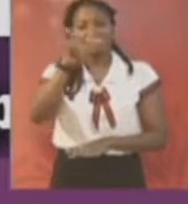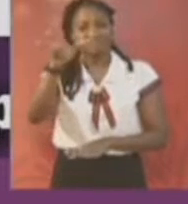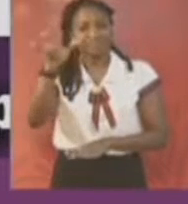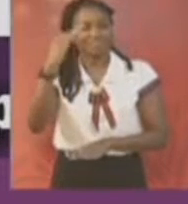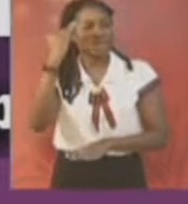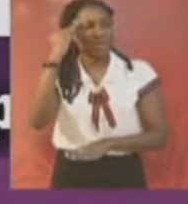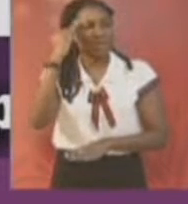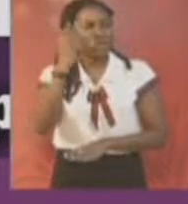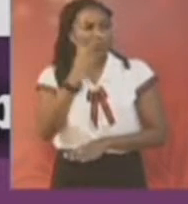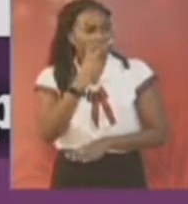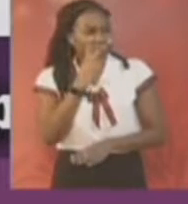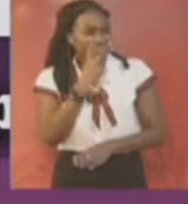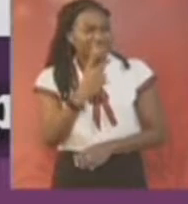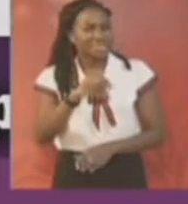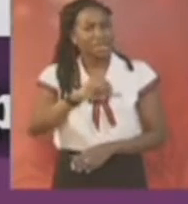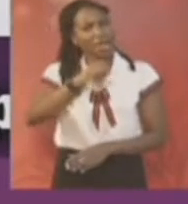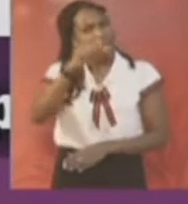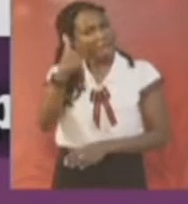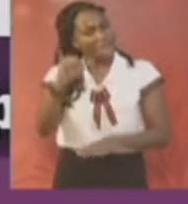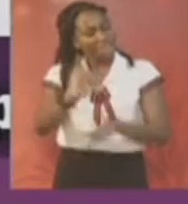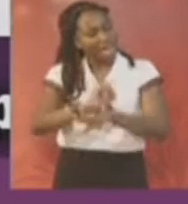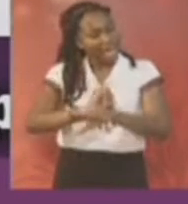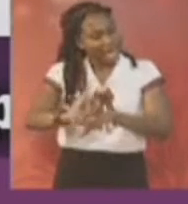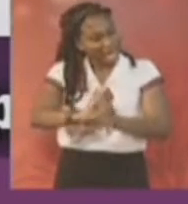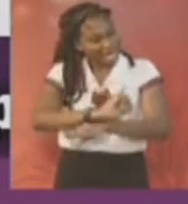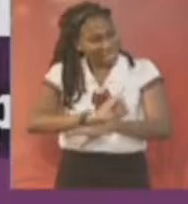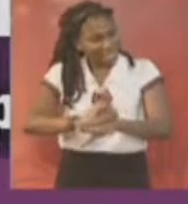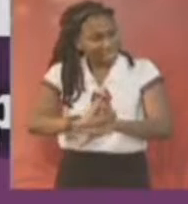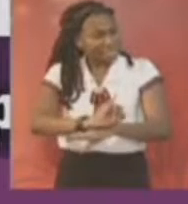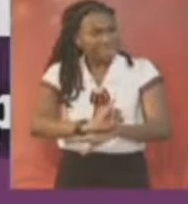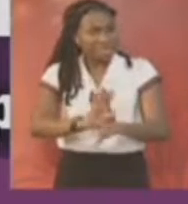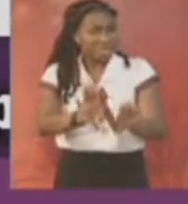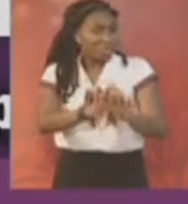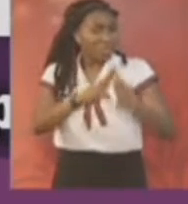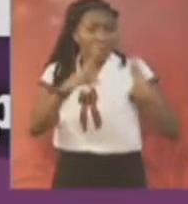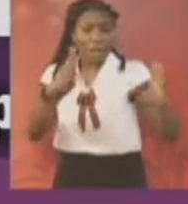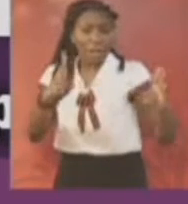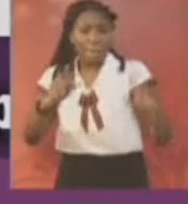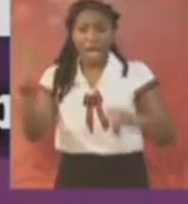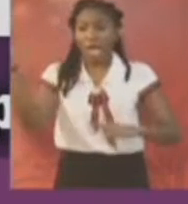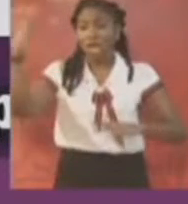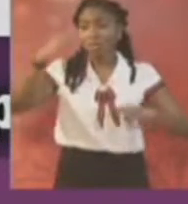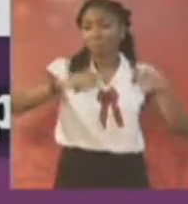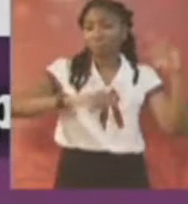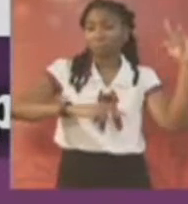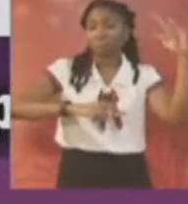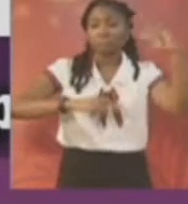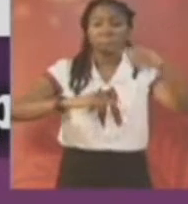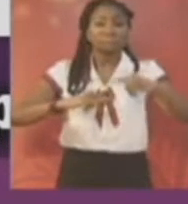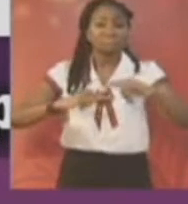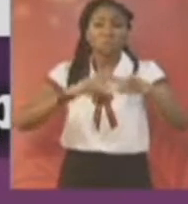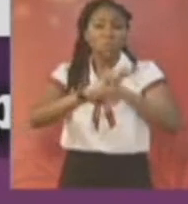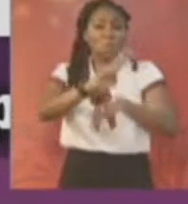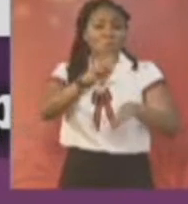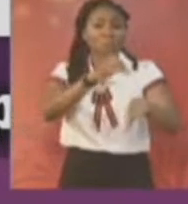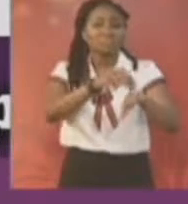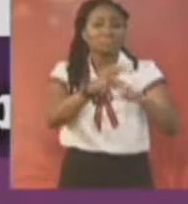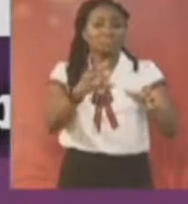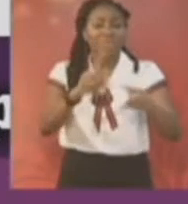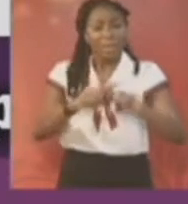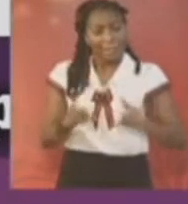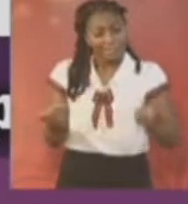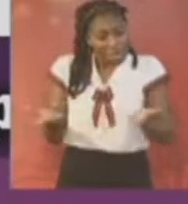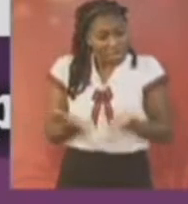other islands up the chain have been open, have been receiving tourists and things like that. And I'm just wondering if we've been looking